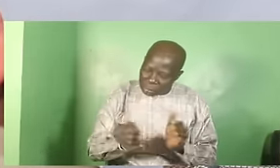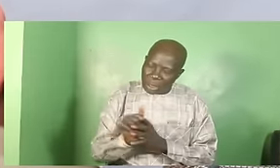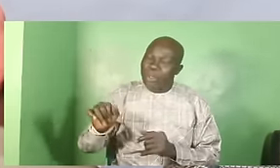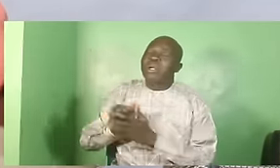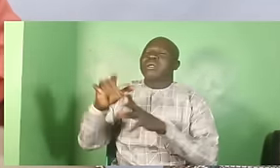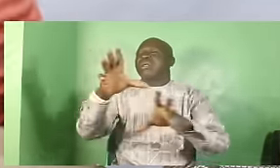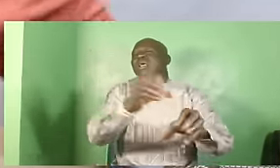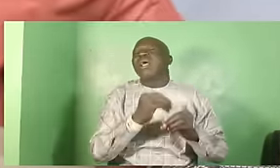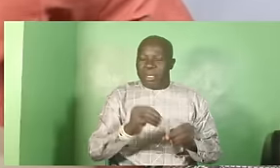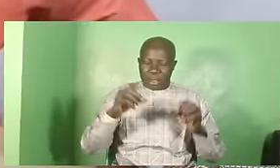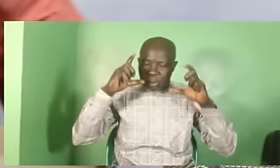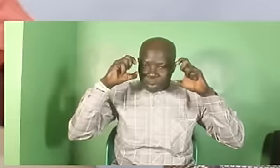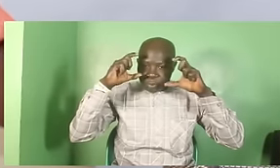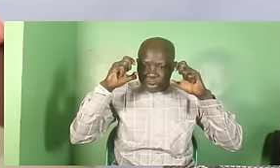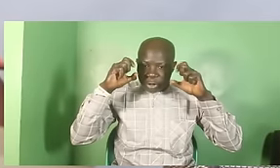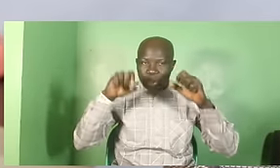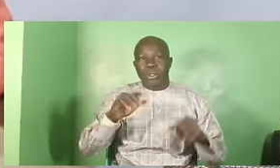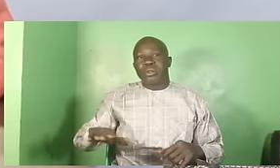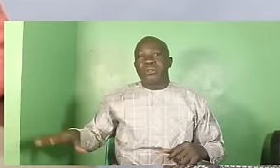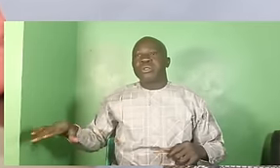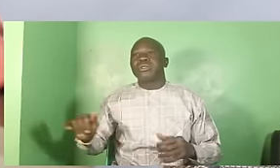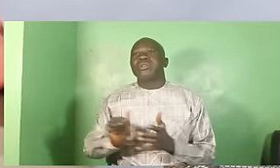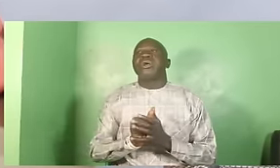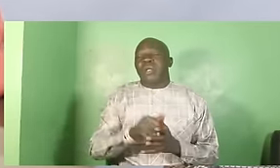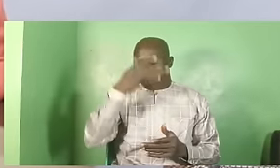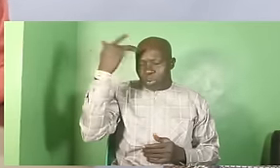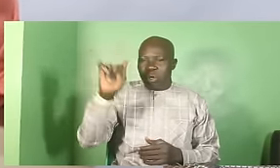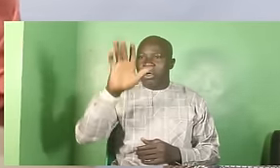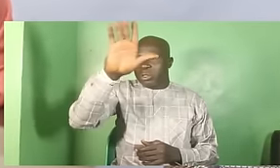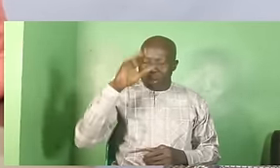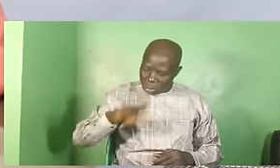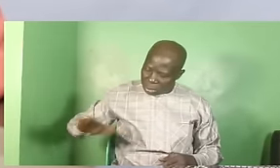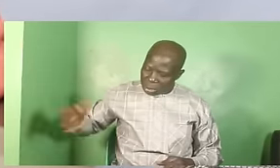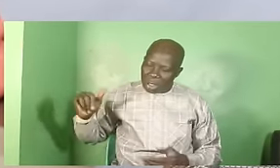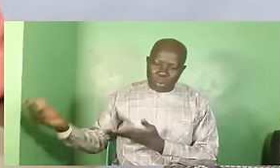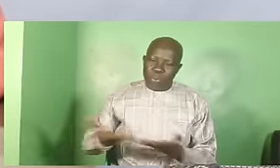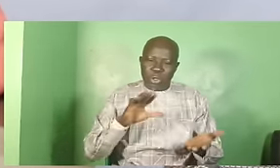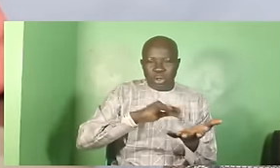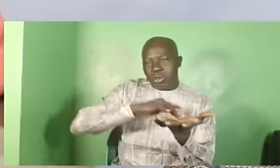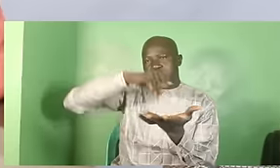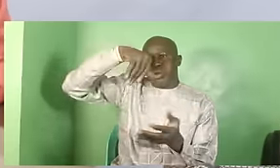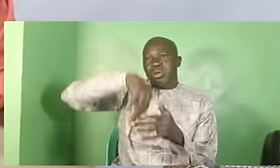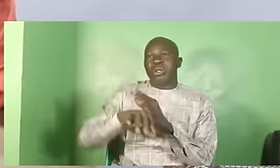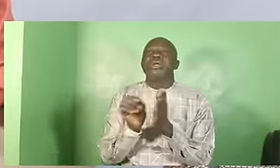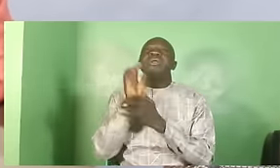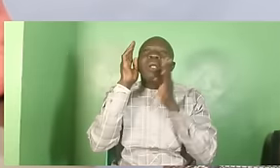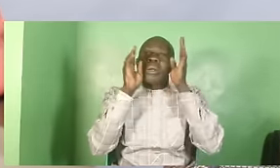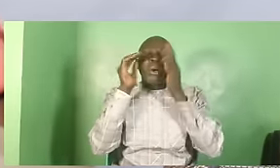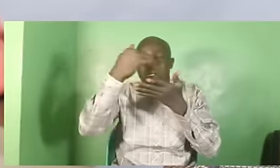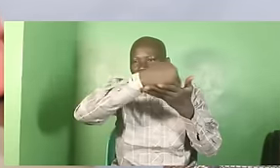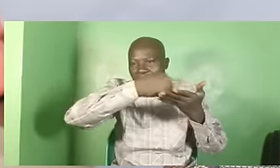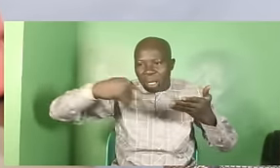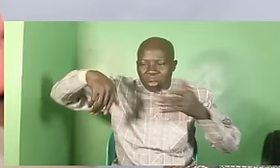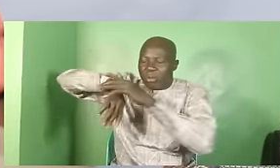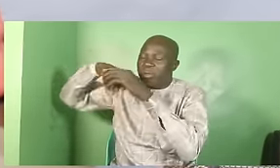why I said you should get your children to the picture. Because those children will bring us the glory.